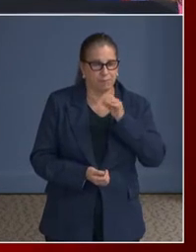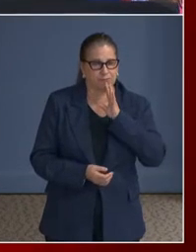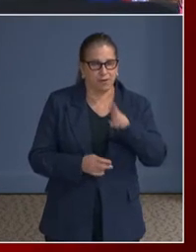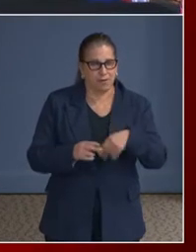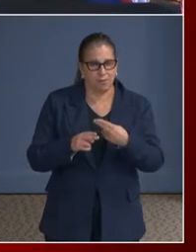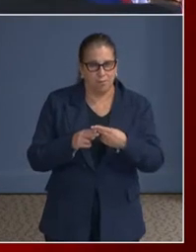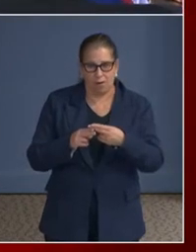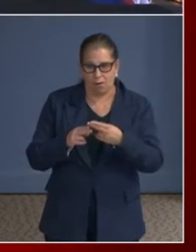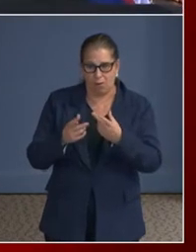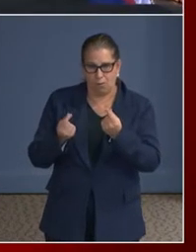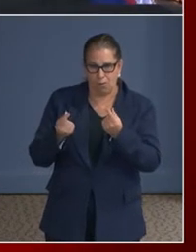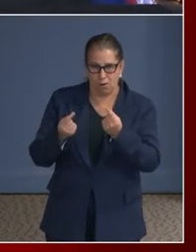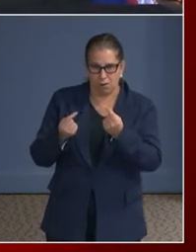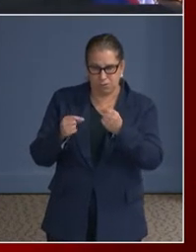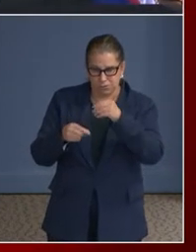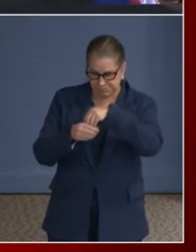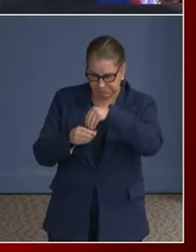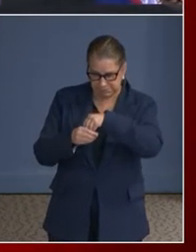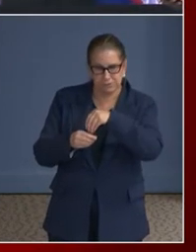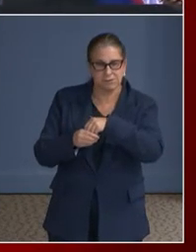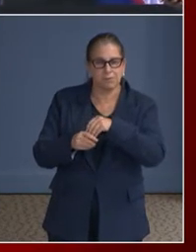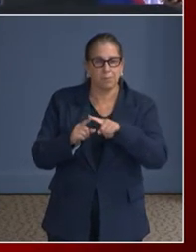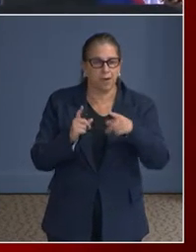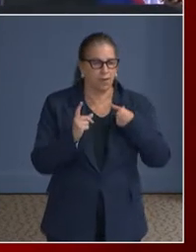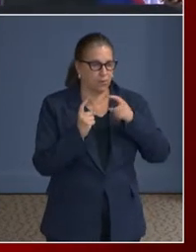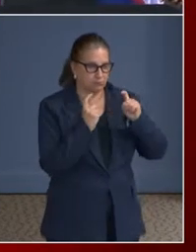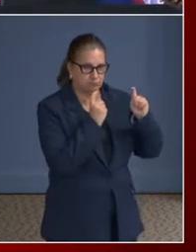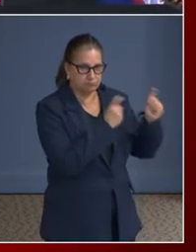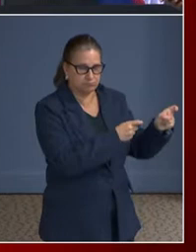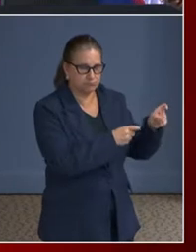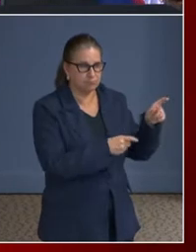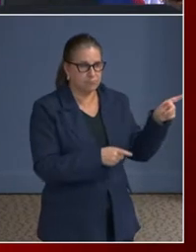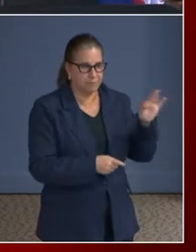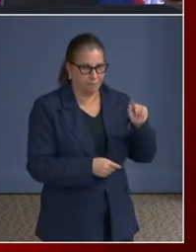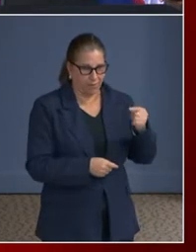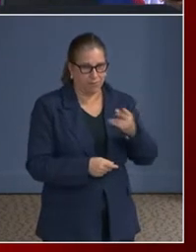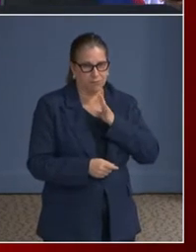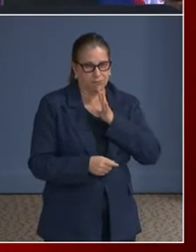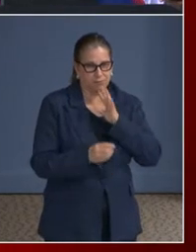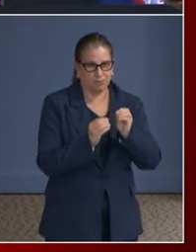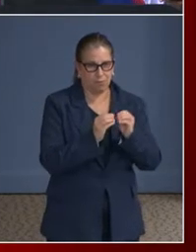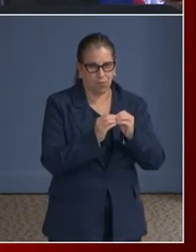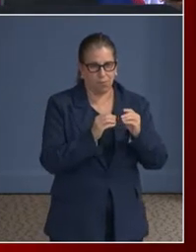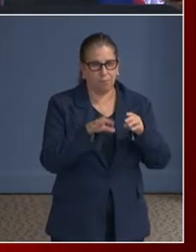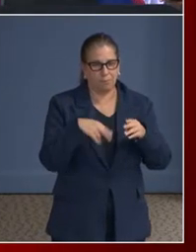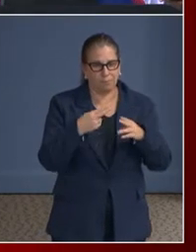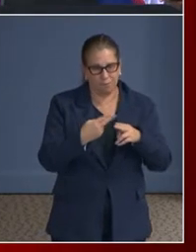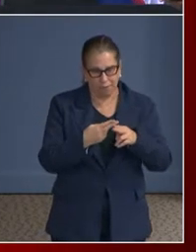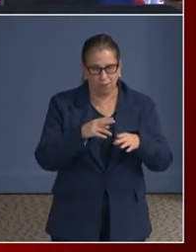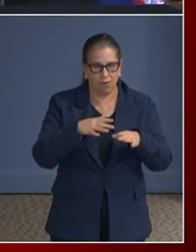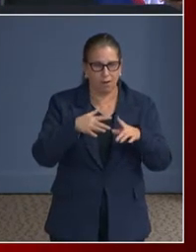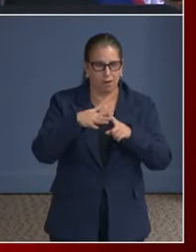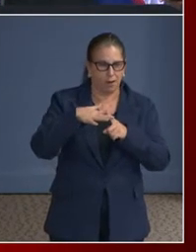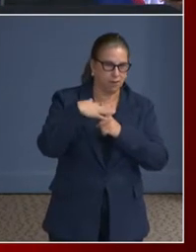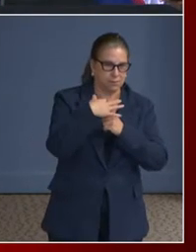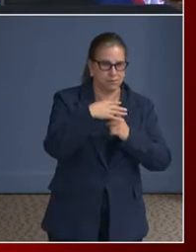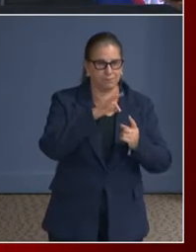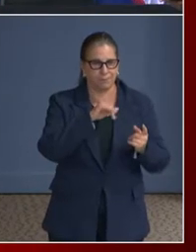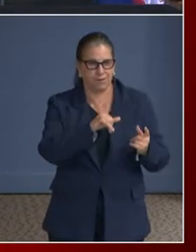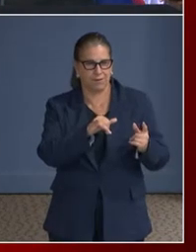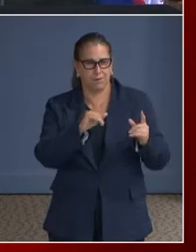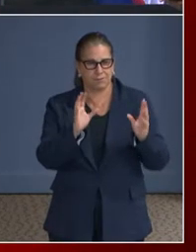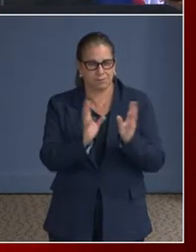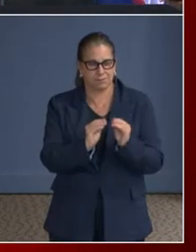I've been working on this response for about 8 months, and during this time, there's always a host